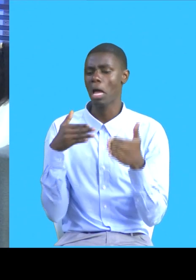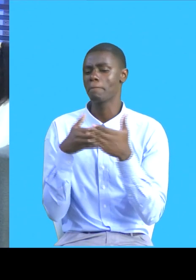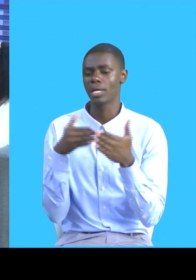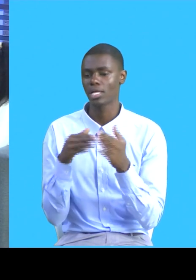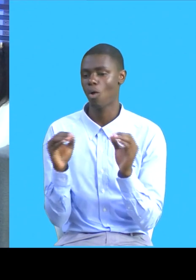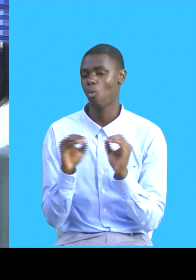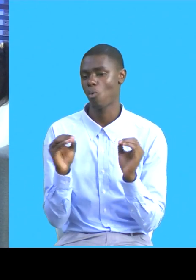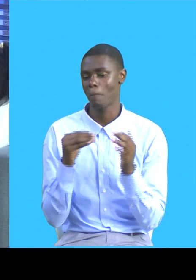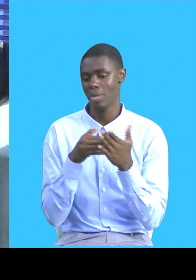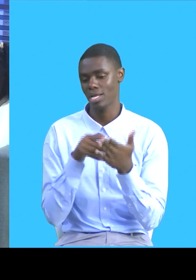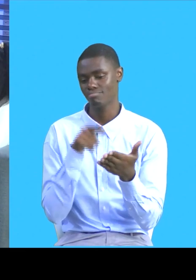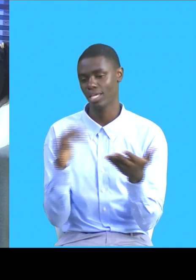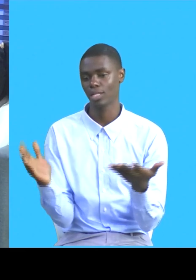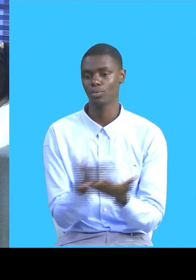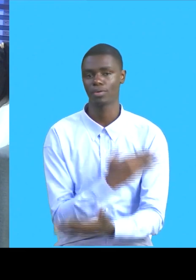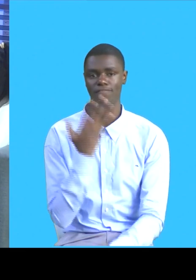anymore.